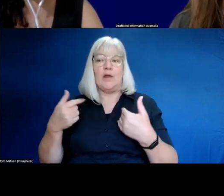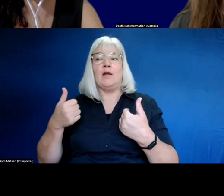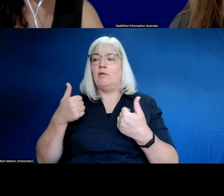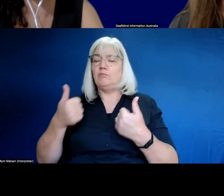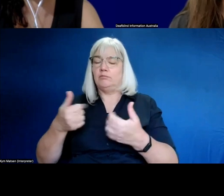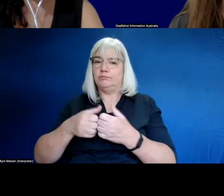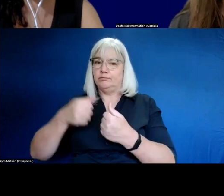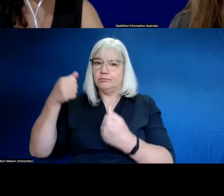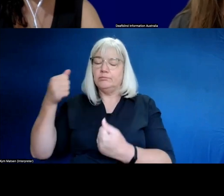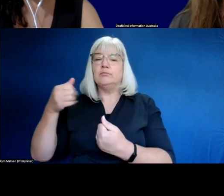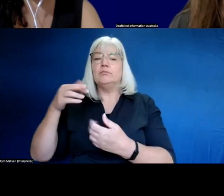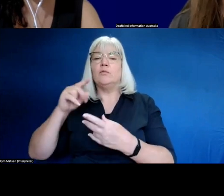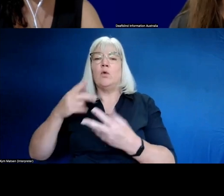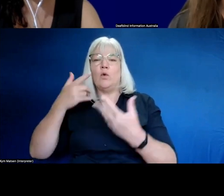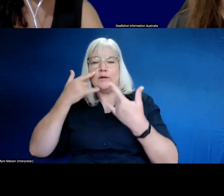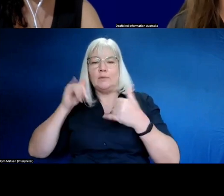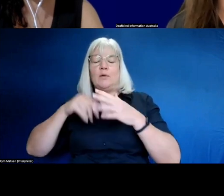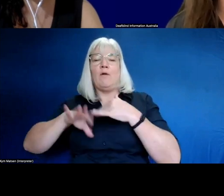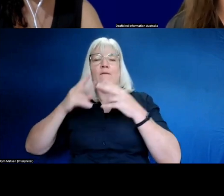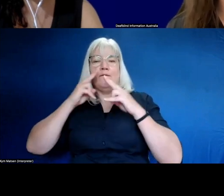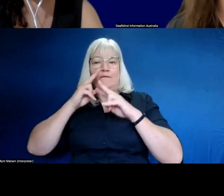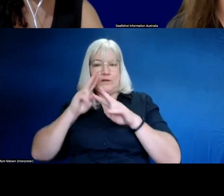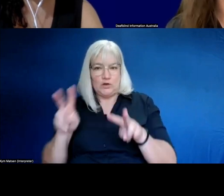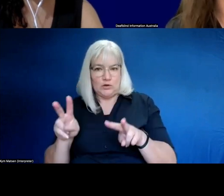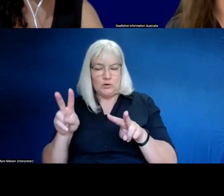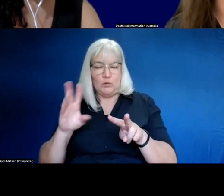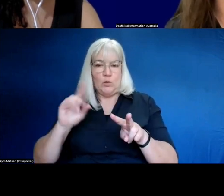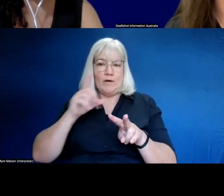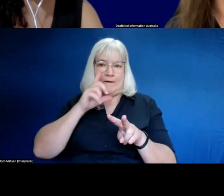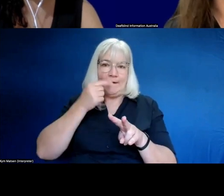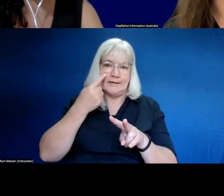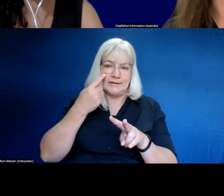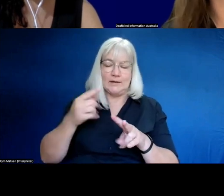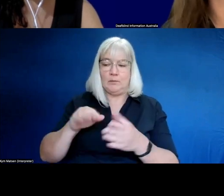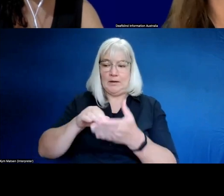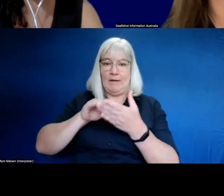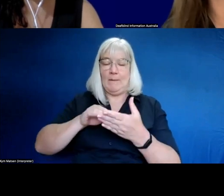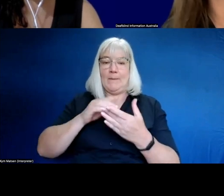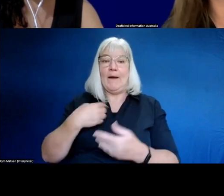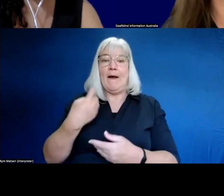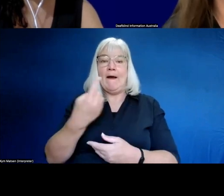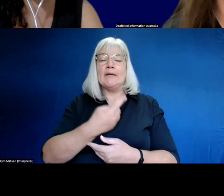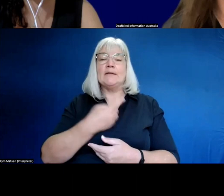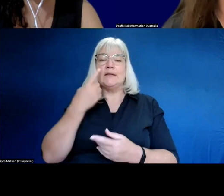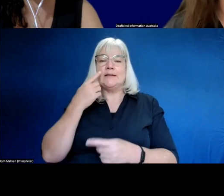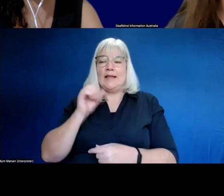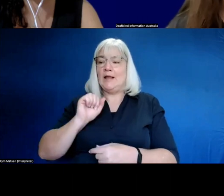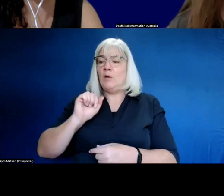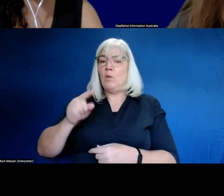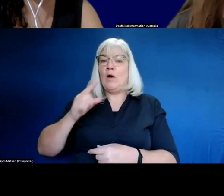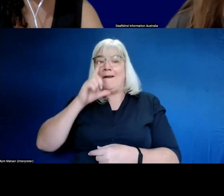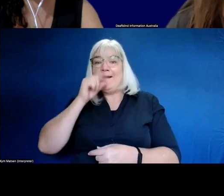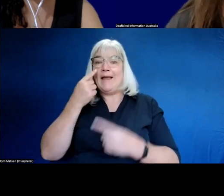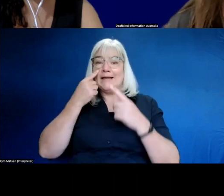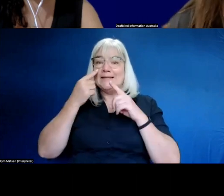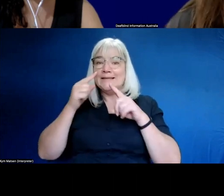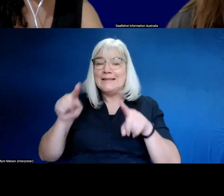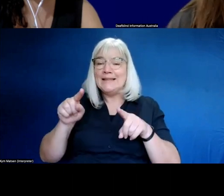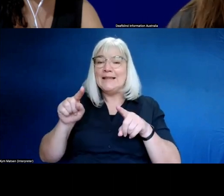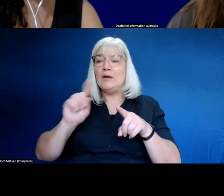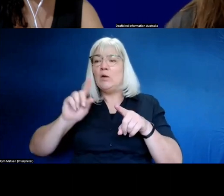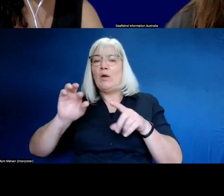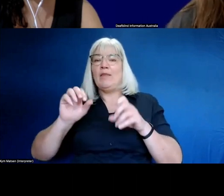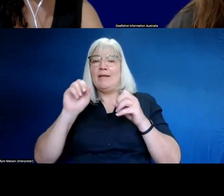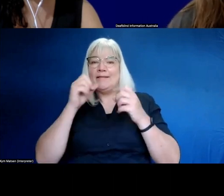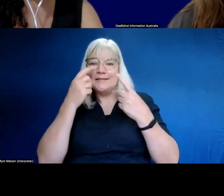also helping you understand how that person uses the vision that they do have, and whether there's